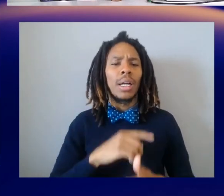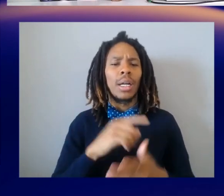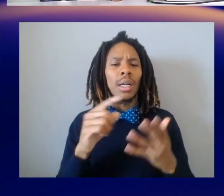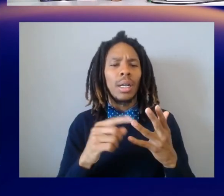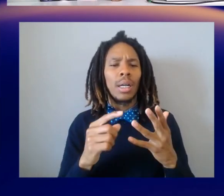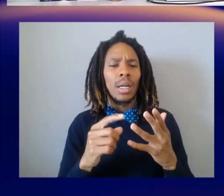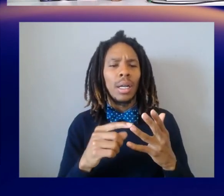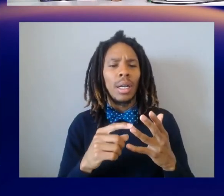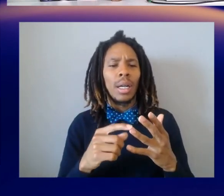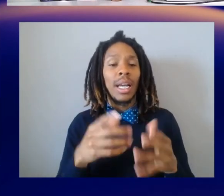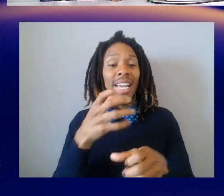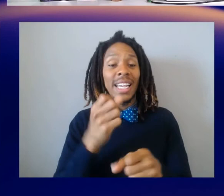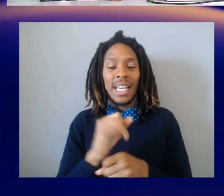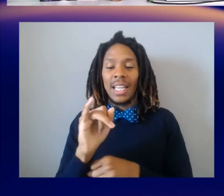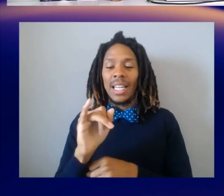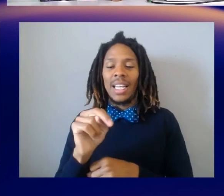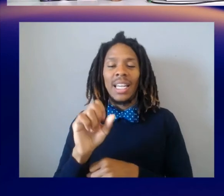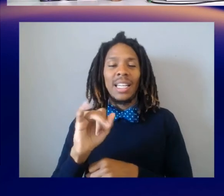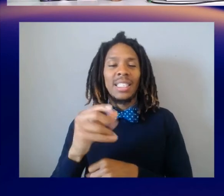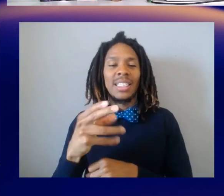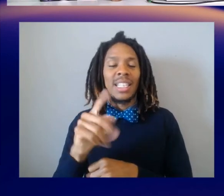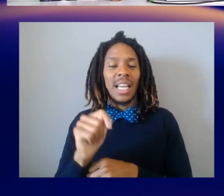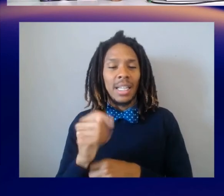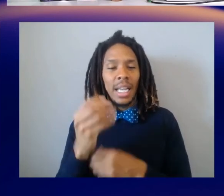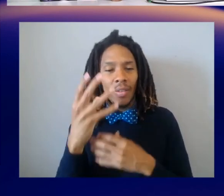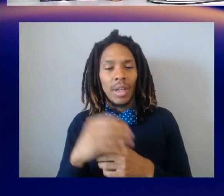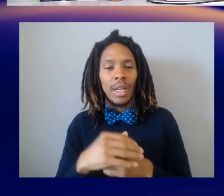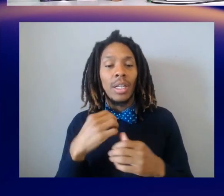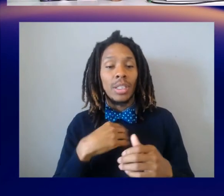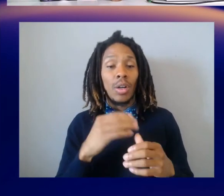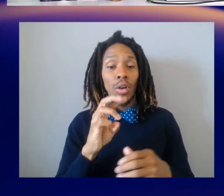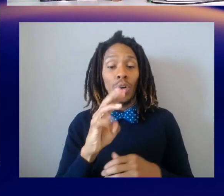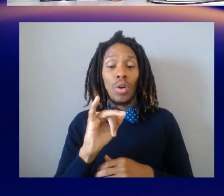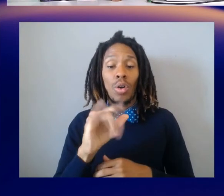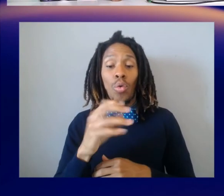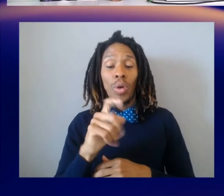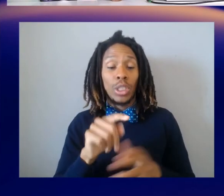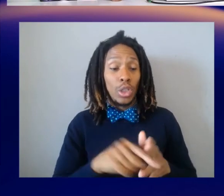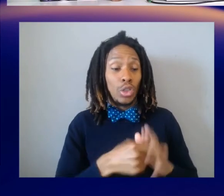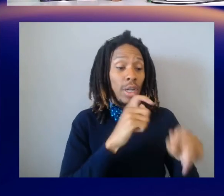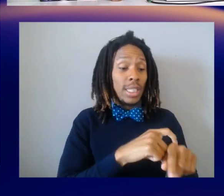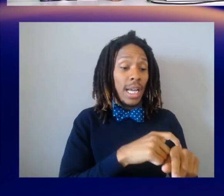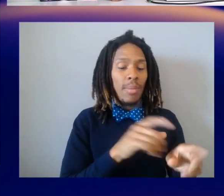a get insights. So we have our widgets, start and end time,